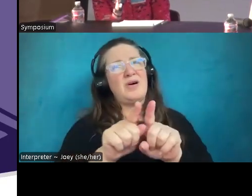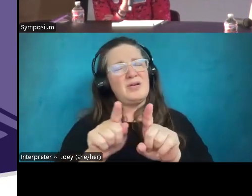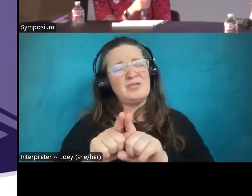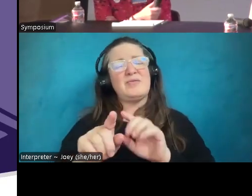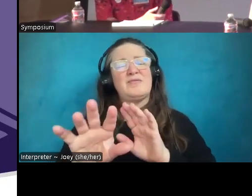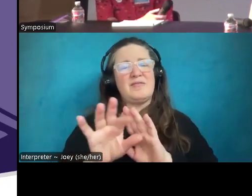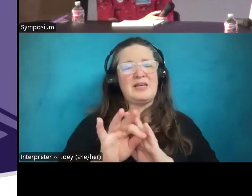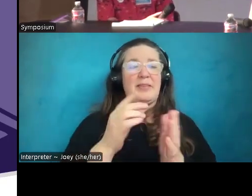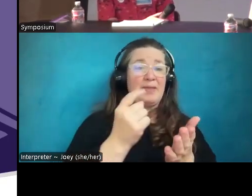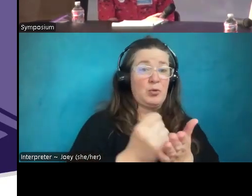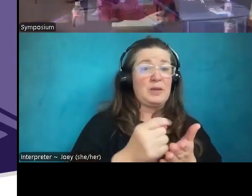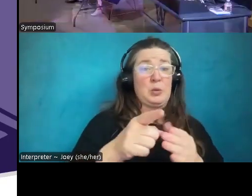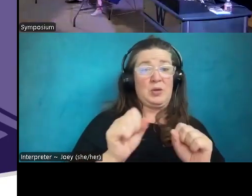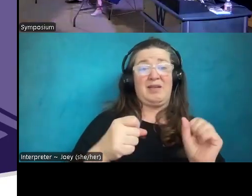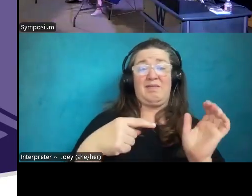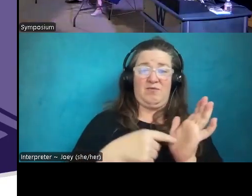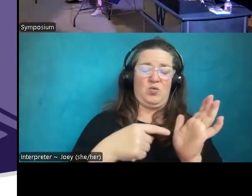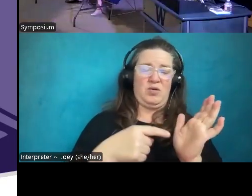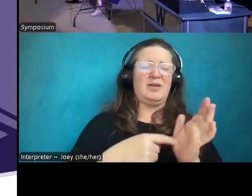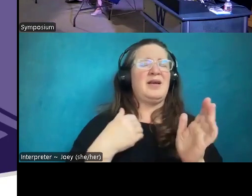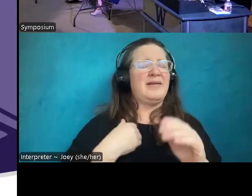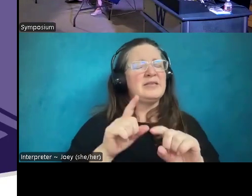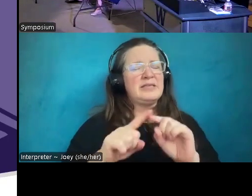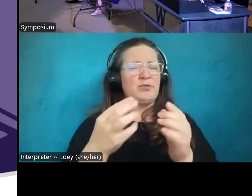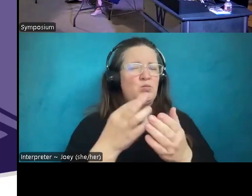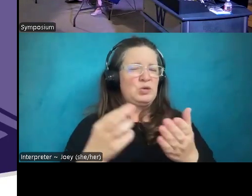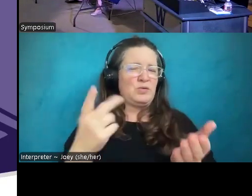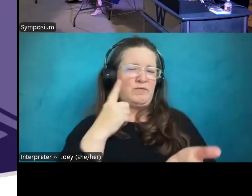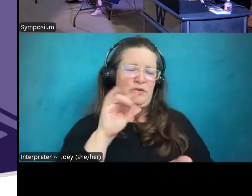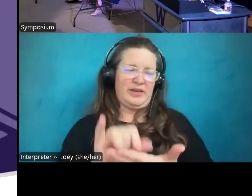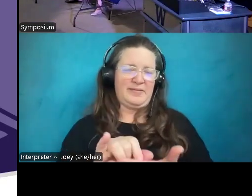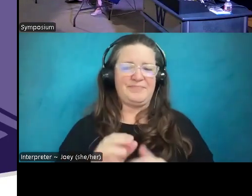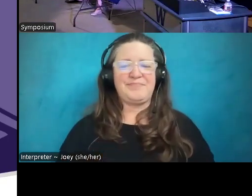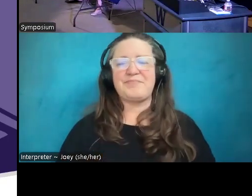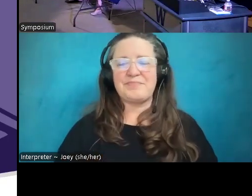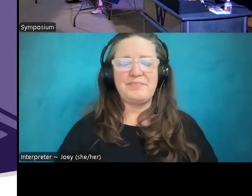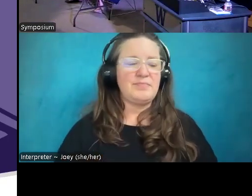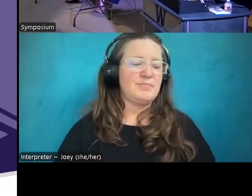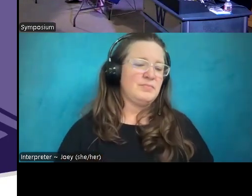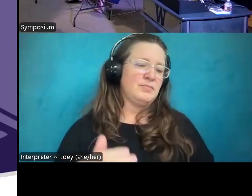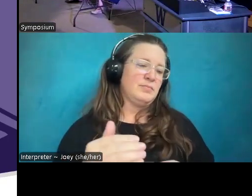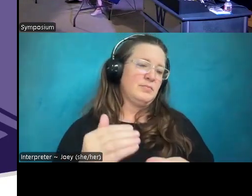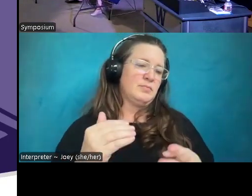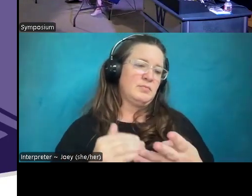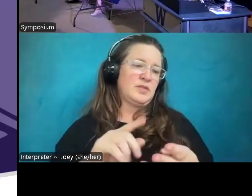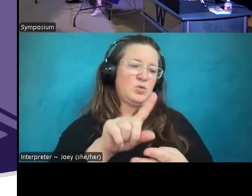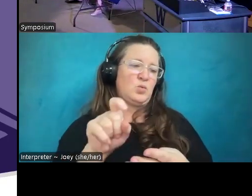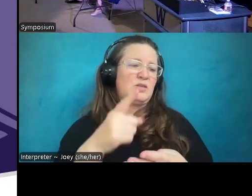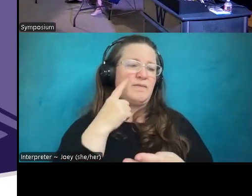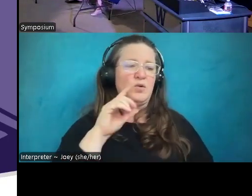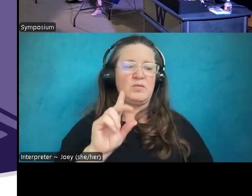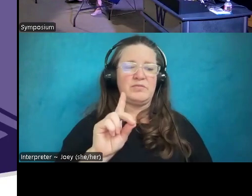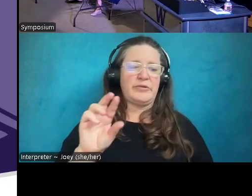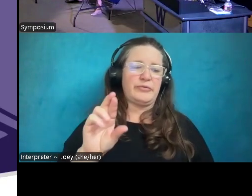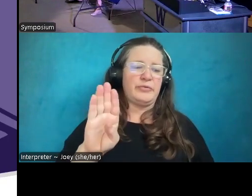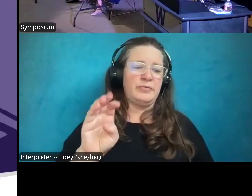that. Thank you. And my next question is for Dr. Bender. Do you have any